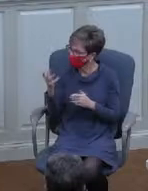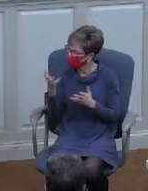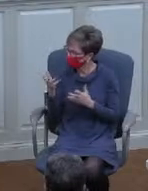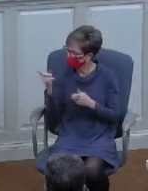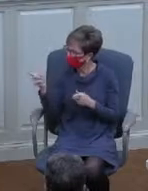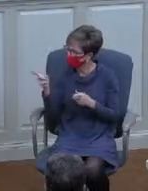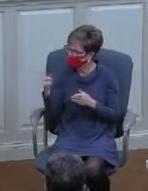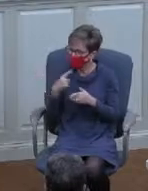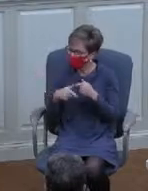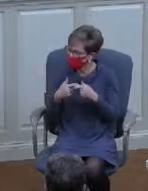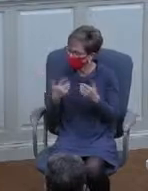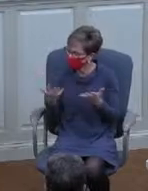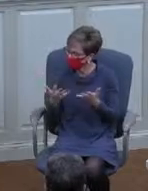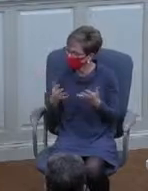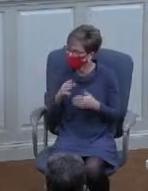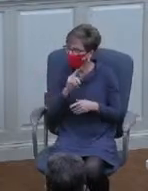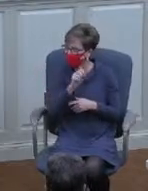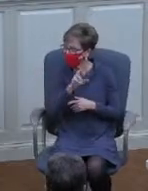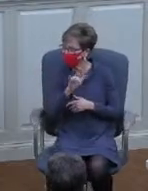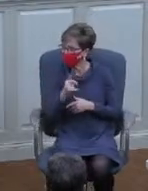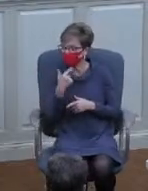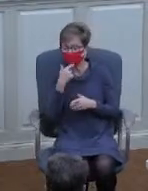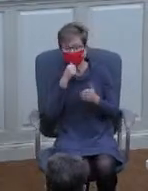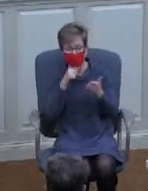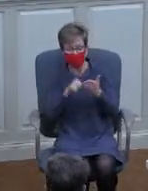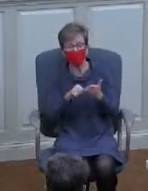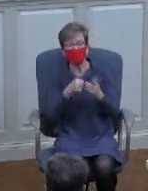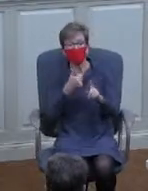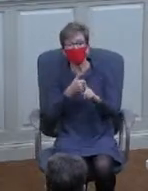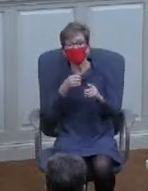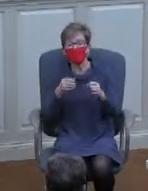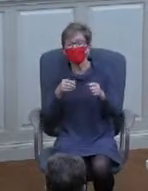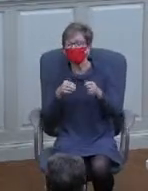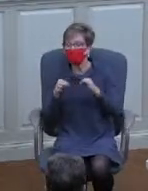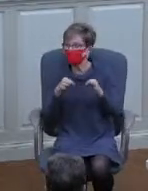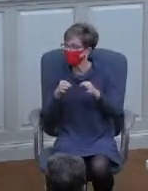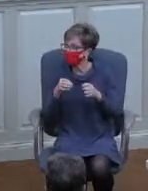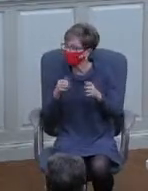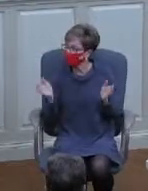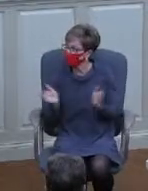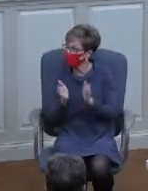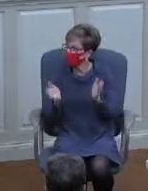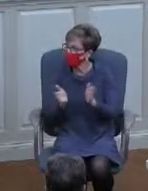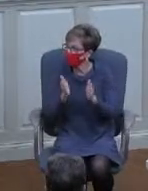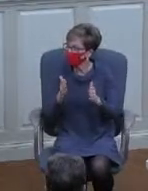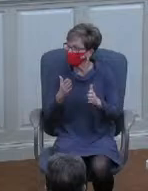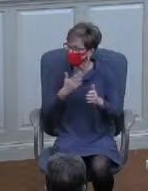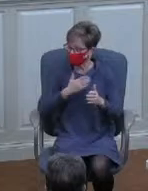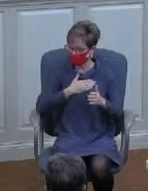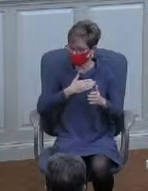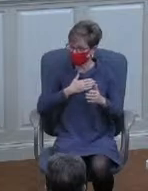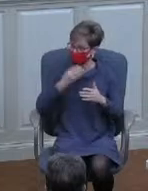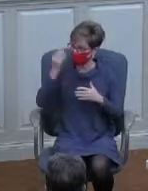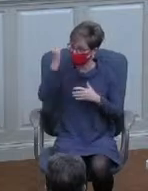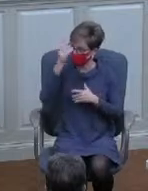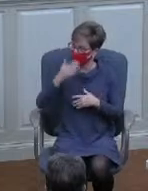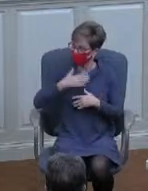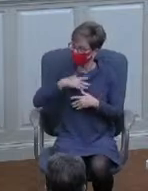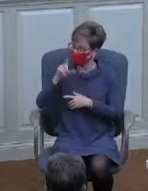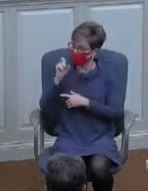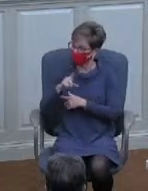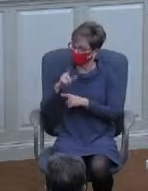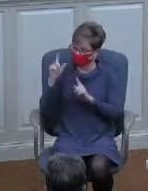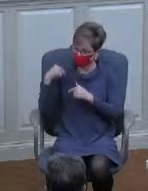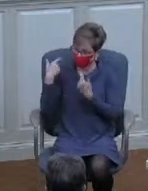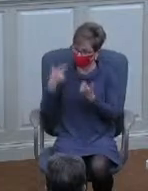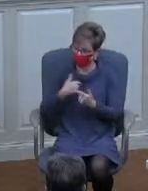It's about it was encouraging my thoughts and questions I've been asking